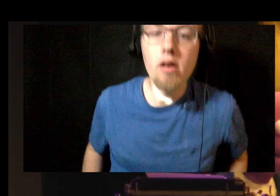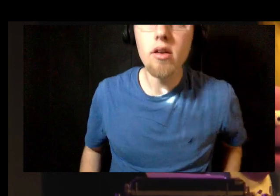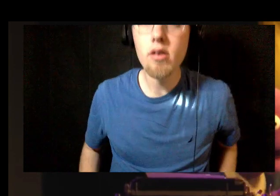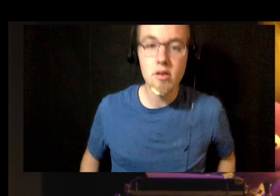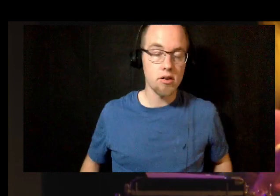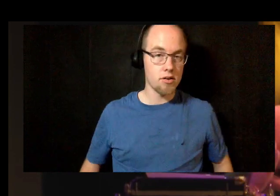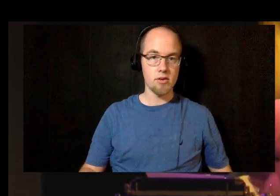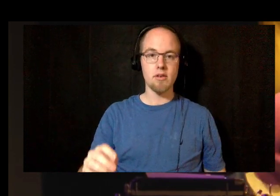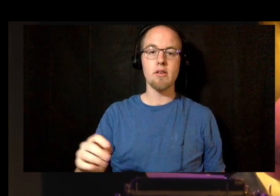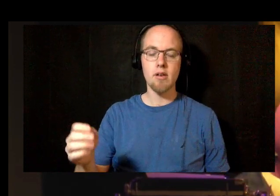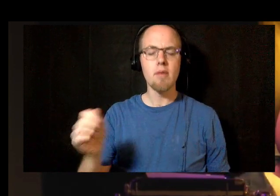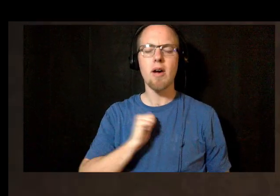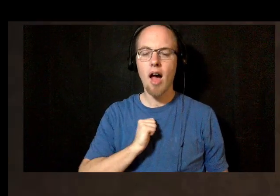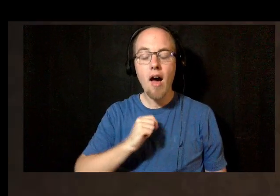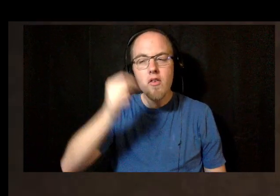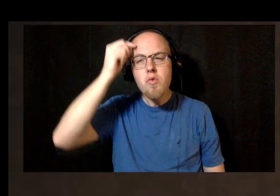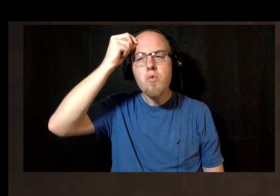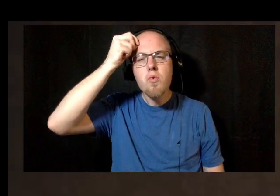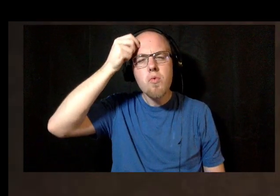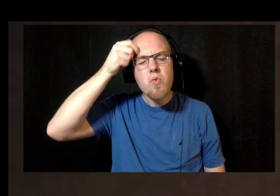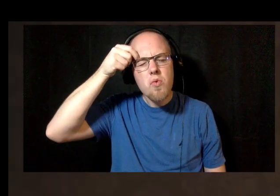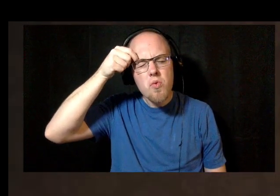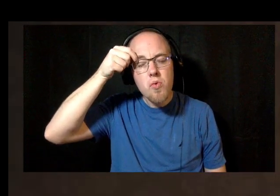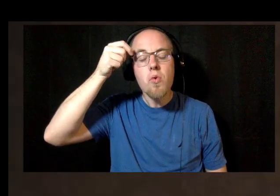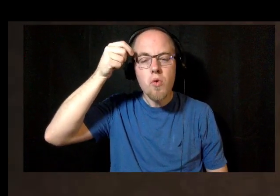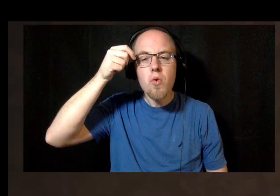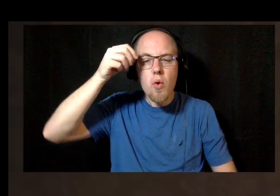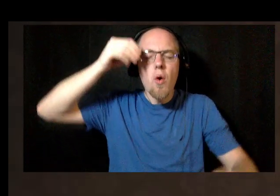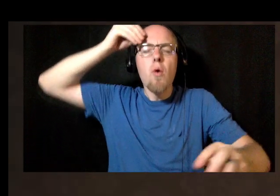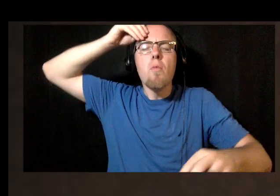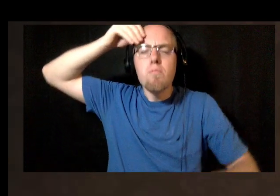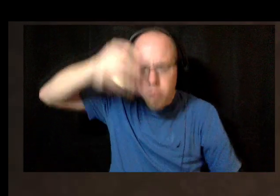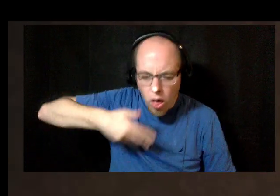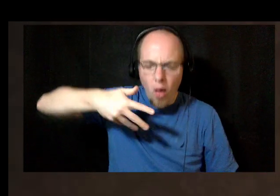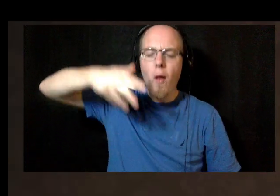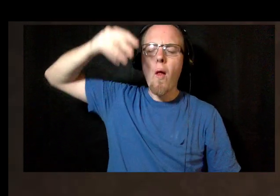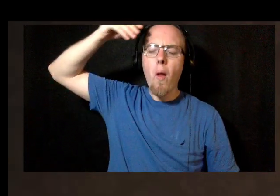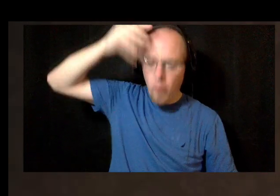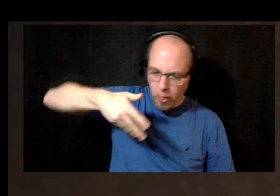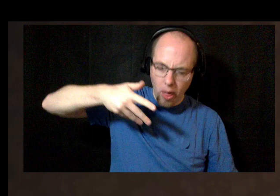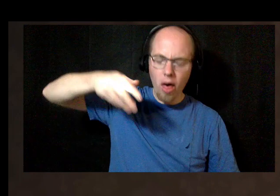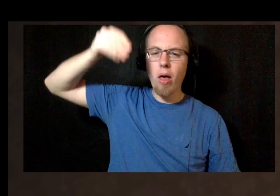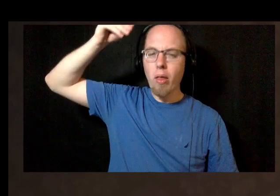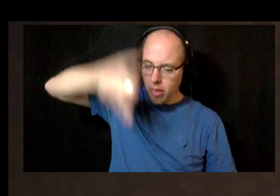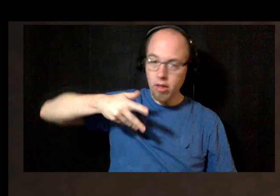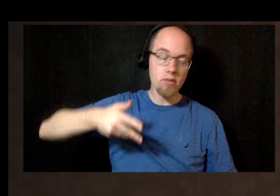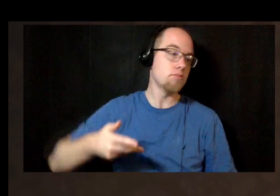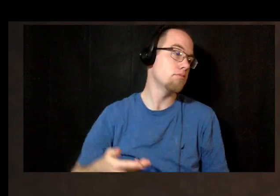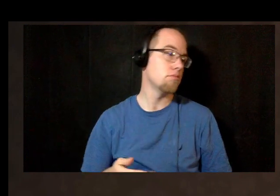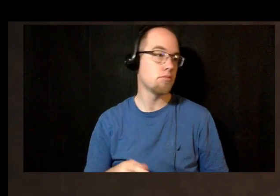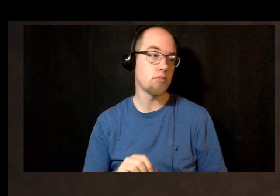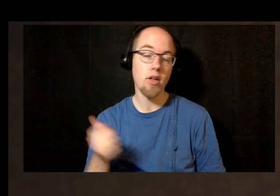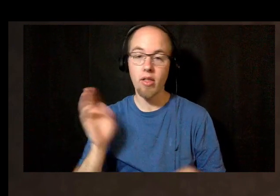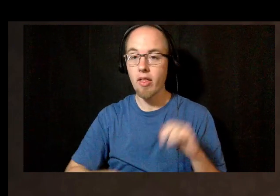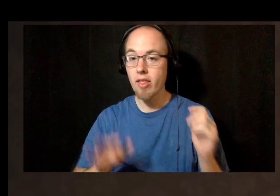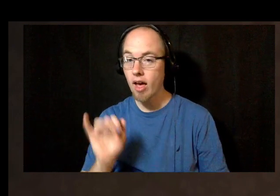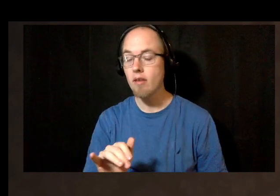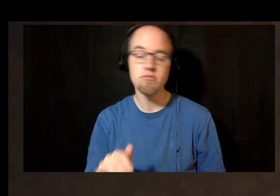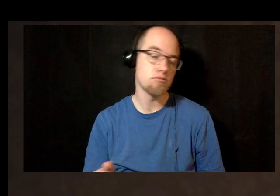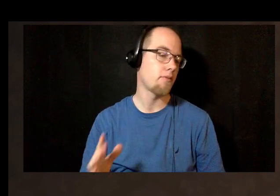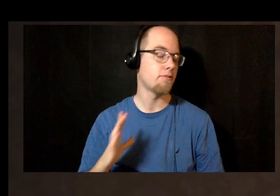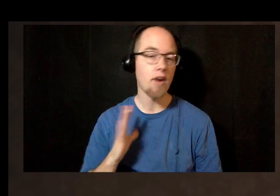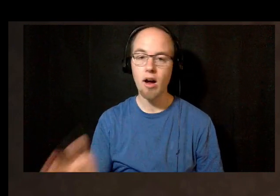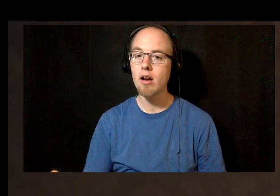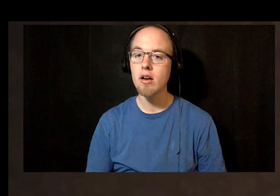I've got a tiny cut on my forehead which is just pissing blood for some reason. Apart from that, I'm fine.